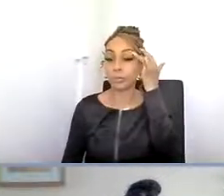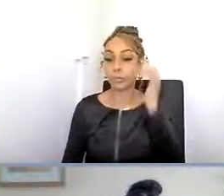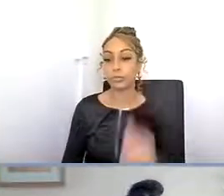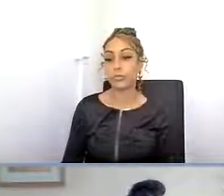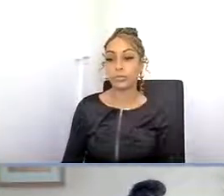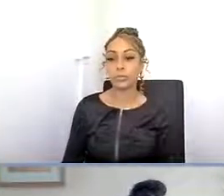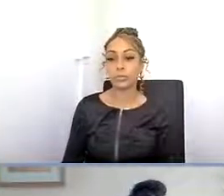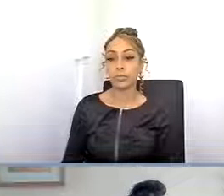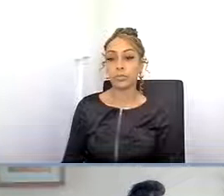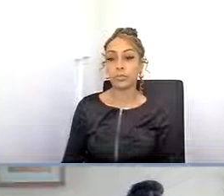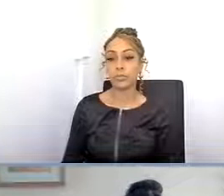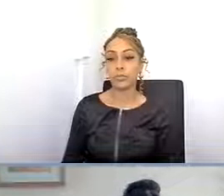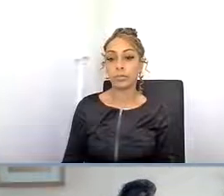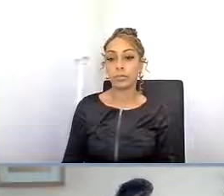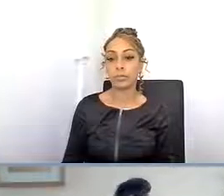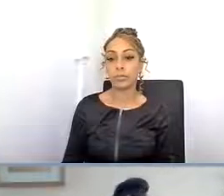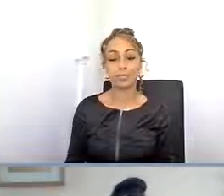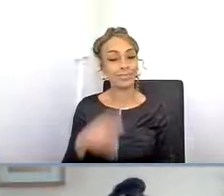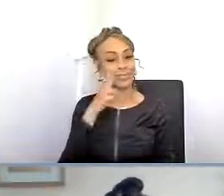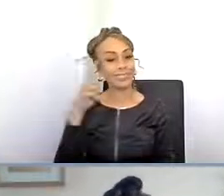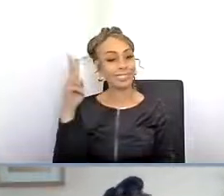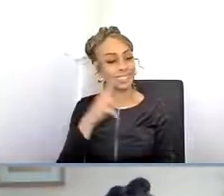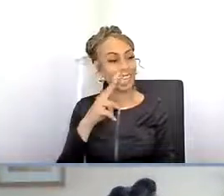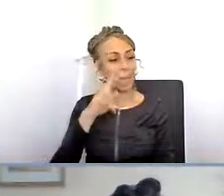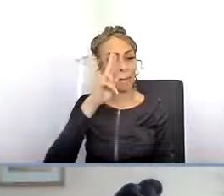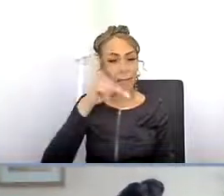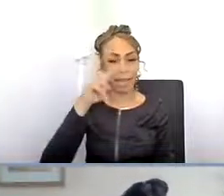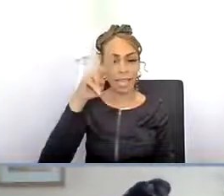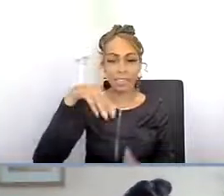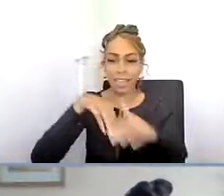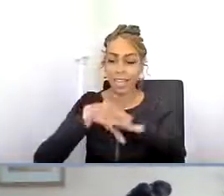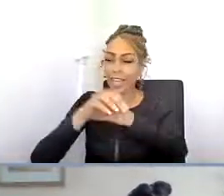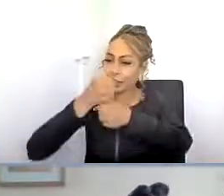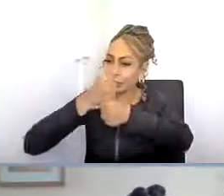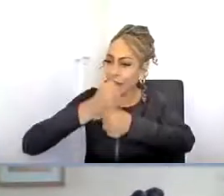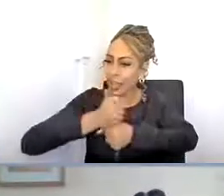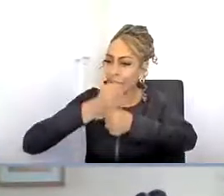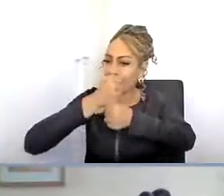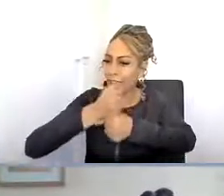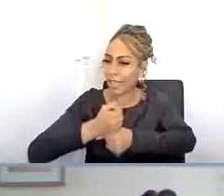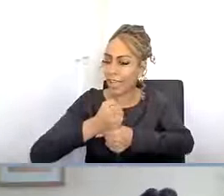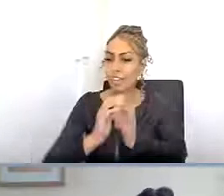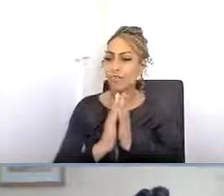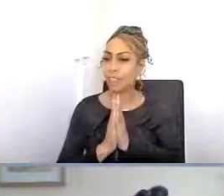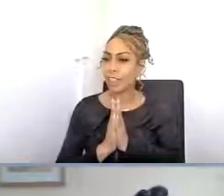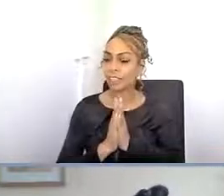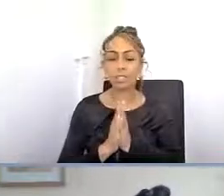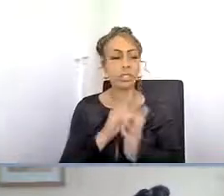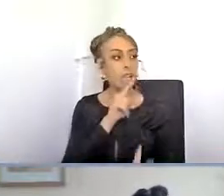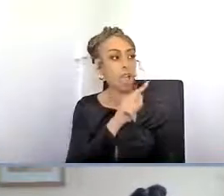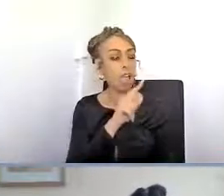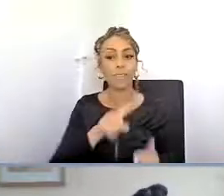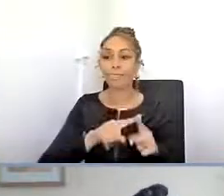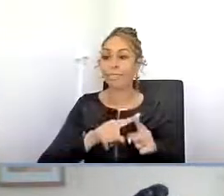example, with the Craig Aitchison, you know, seeing this painting in a cathedral setting, you know, in a religious setting, can have a very